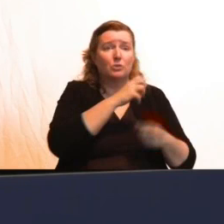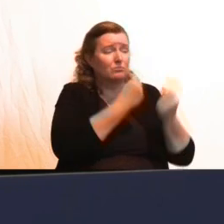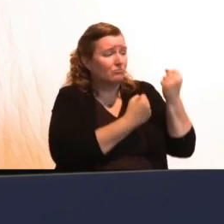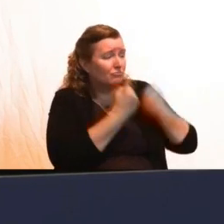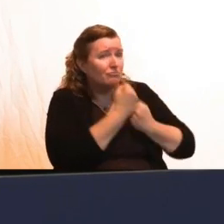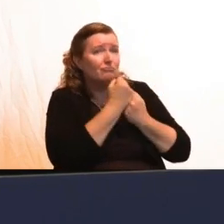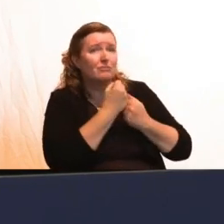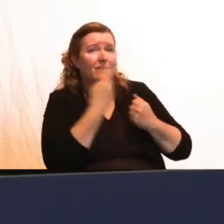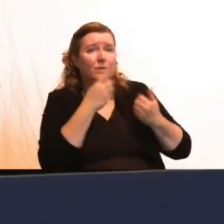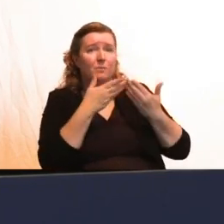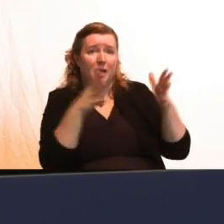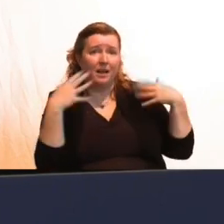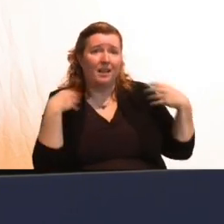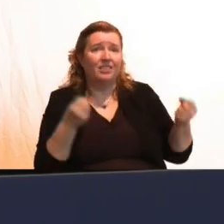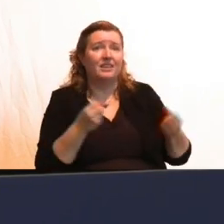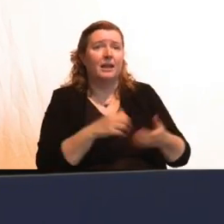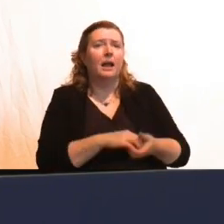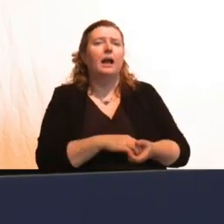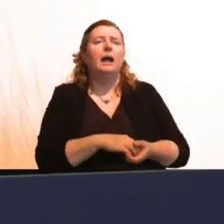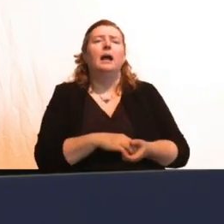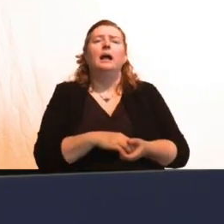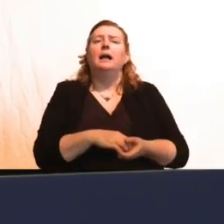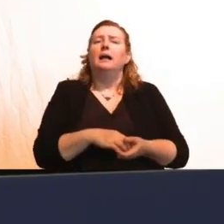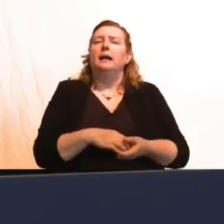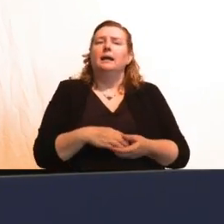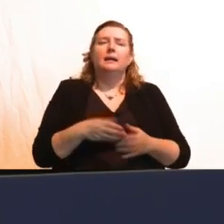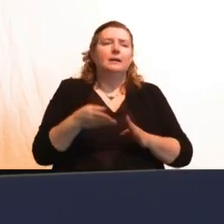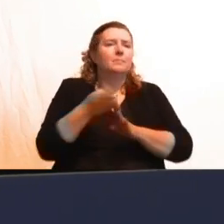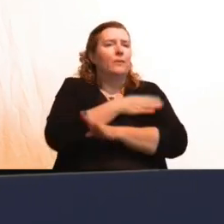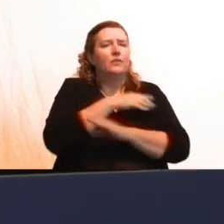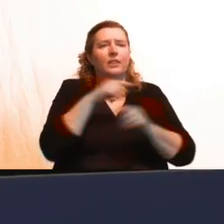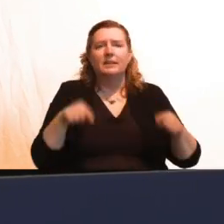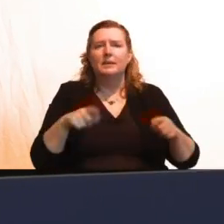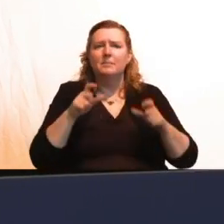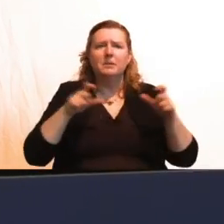prior to this pandemic, and we really do appreciate that visibility. Same right back.